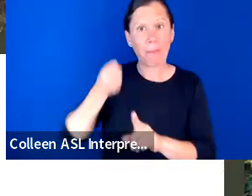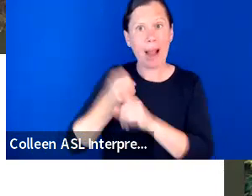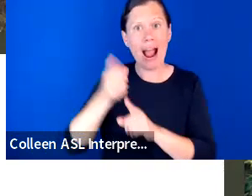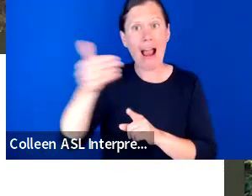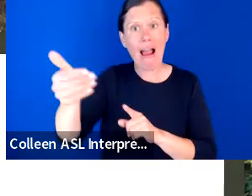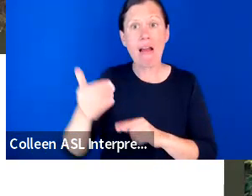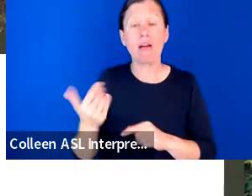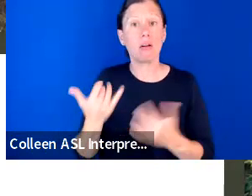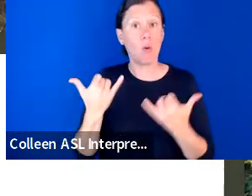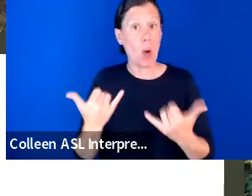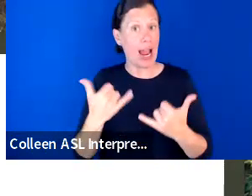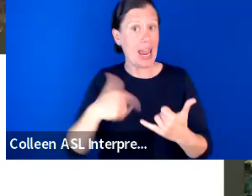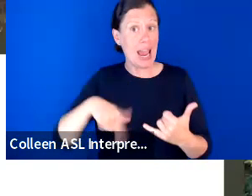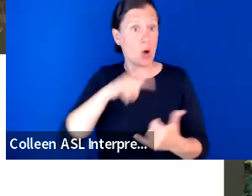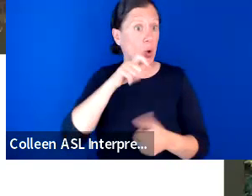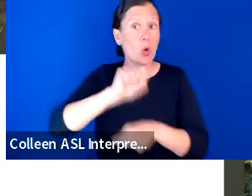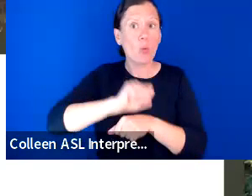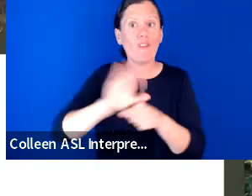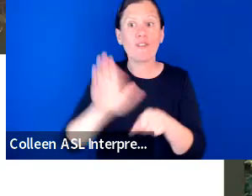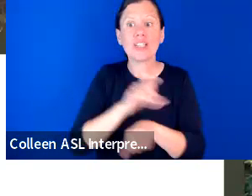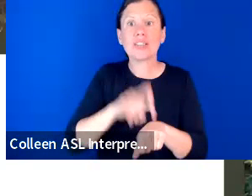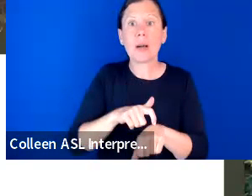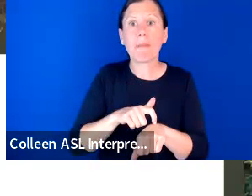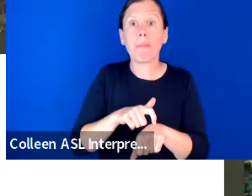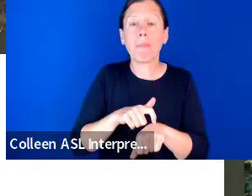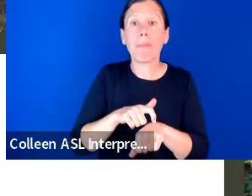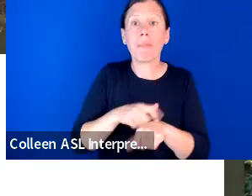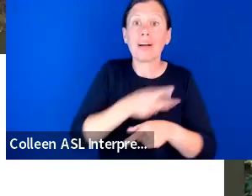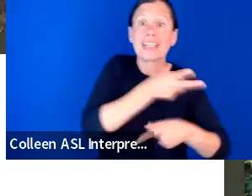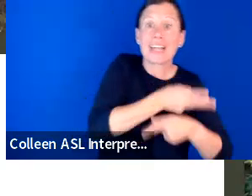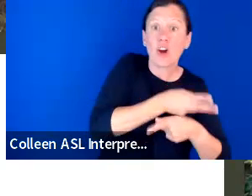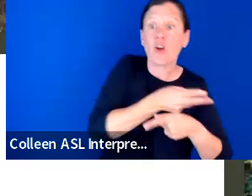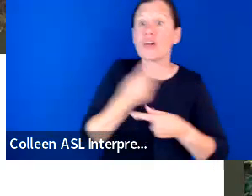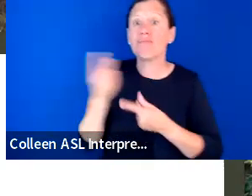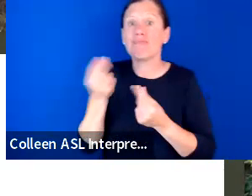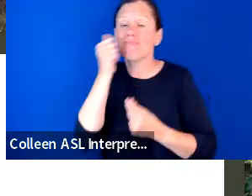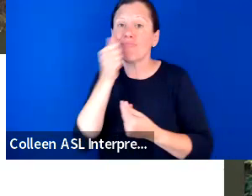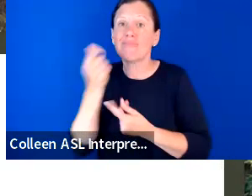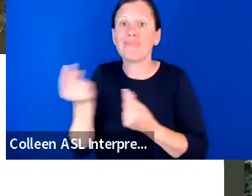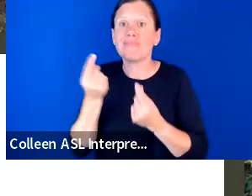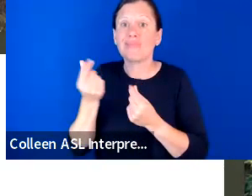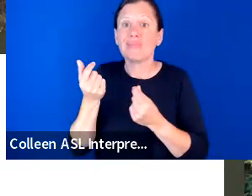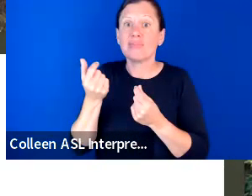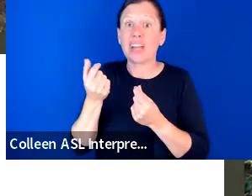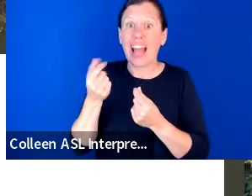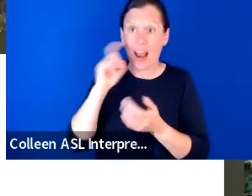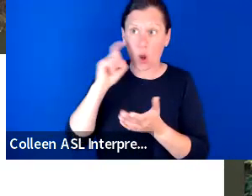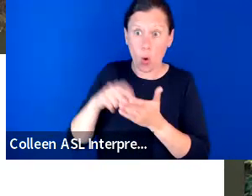majority of caregivers work full-time on top of their care and family responsibilities, and most report that it impacted their job